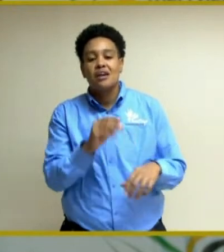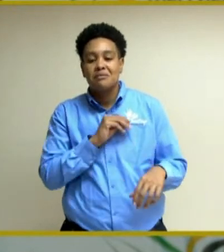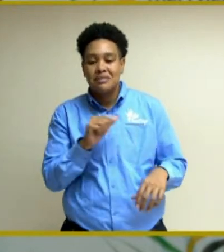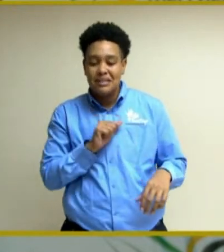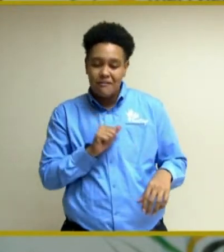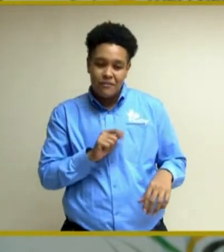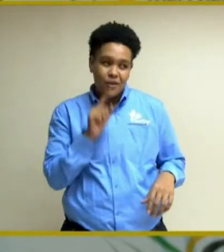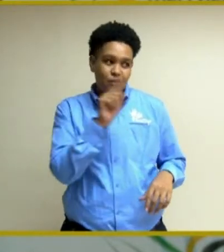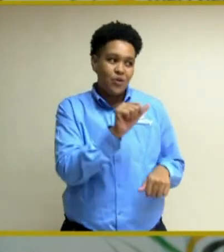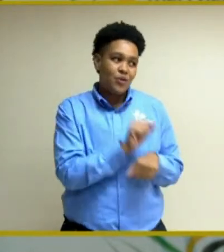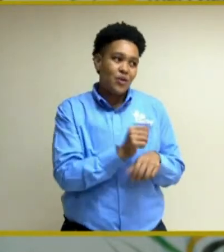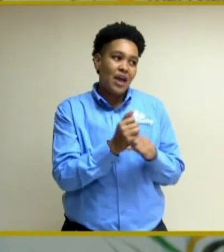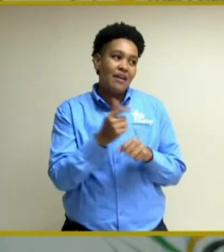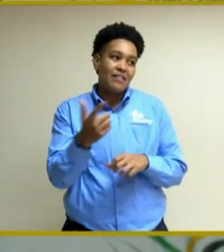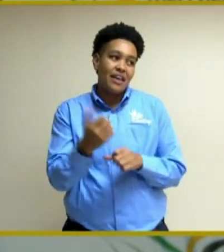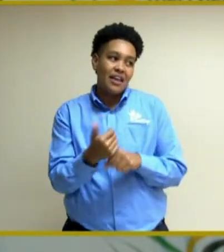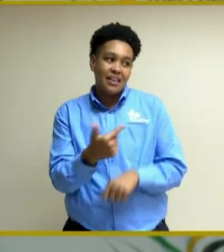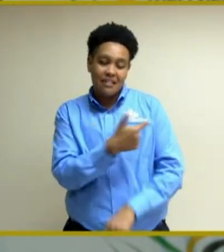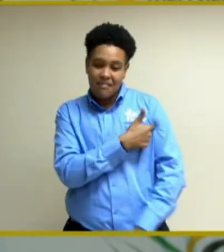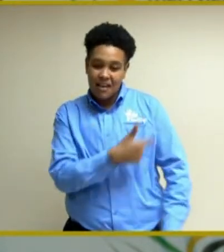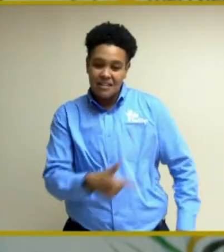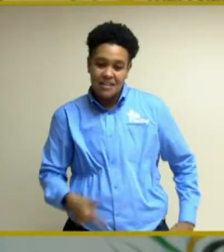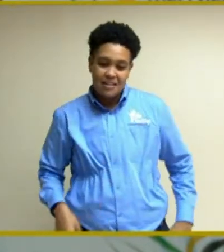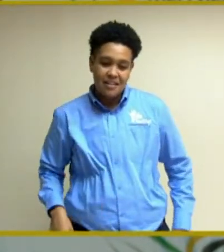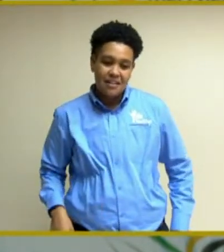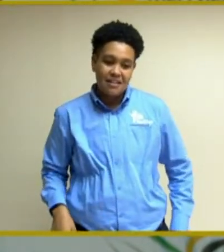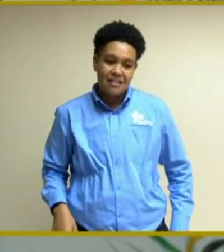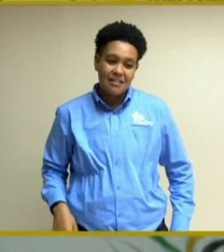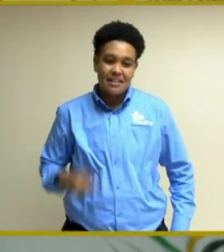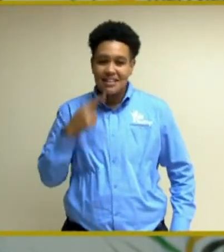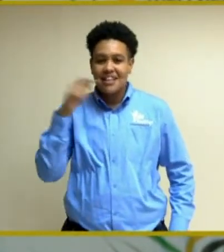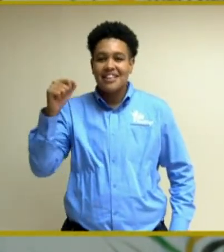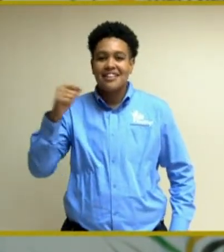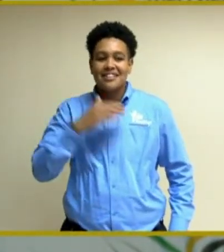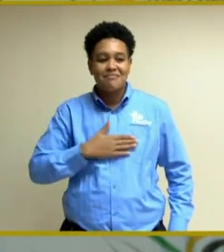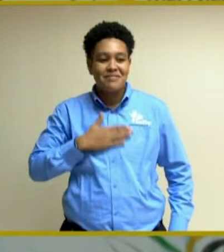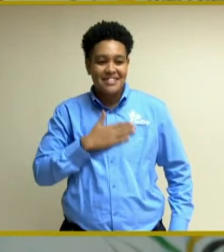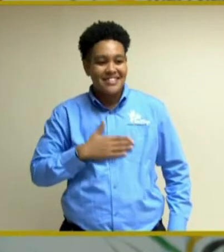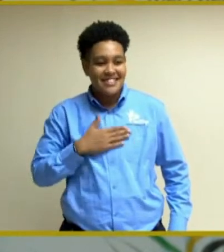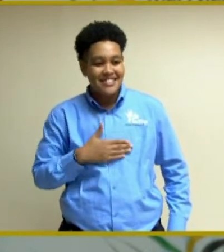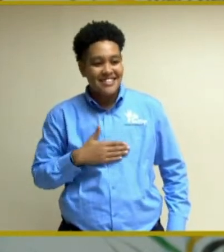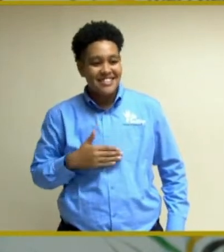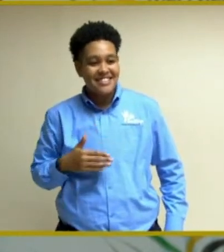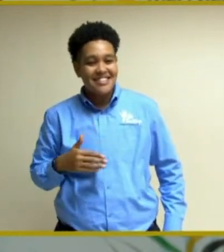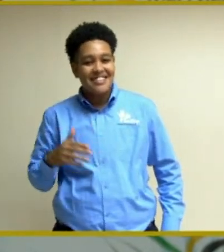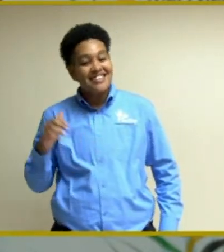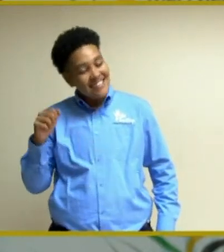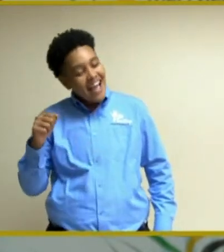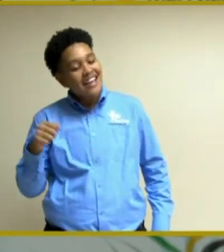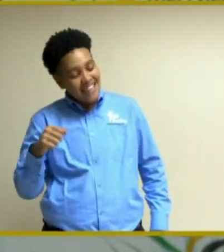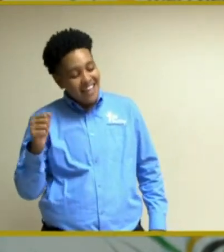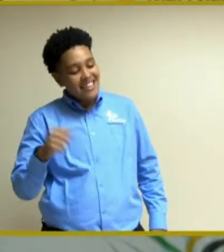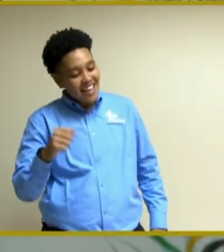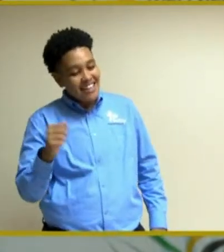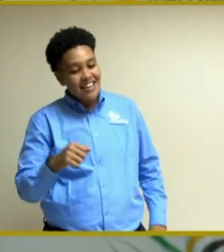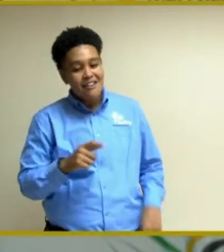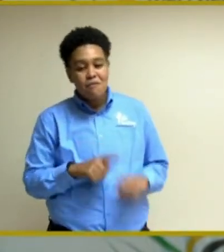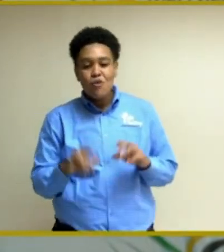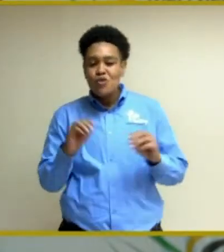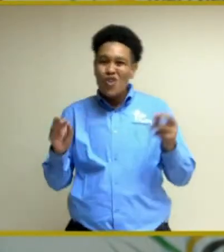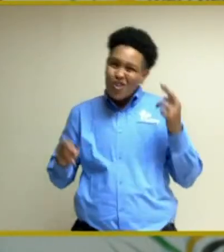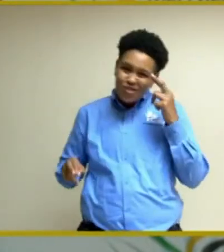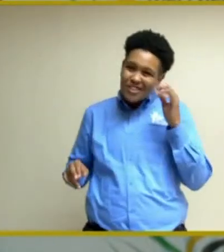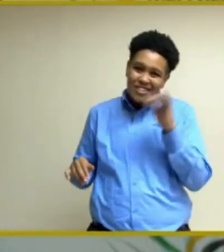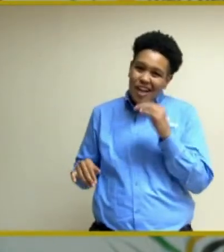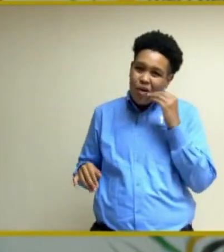self to go to work after you got your job. Is that so? Say yes, please. That is so, but then there is no reason to